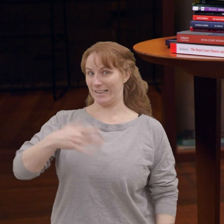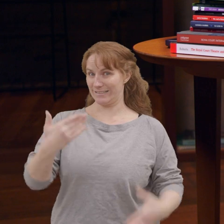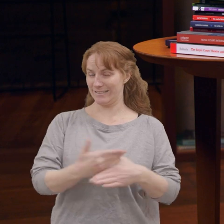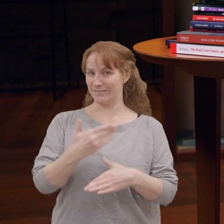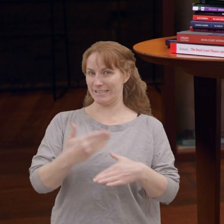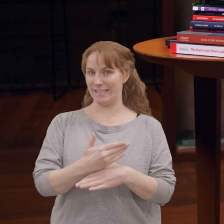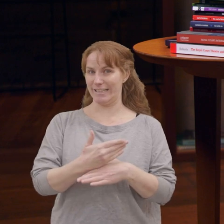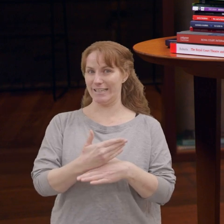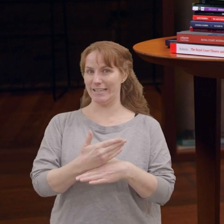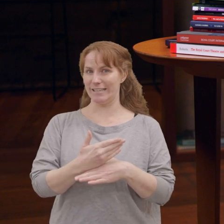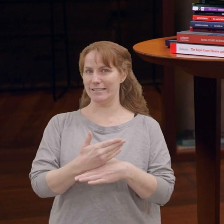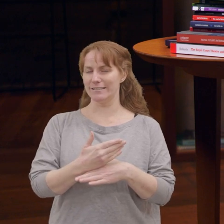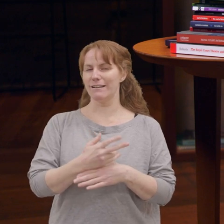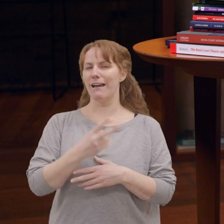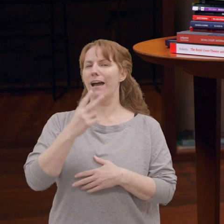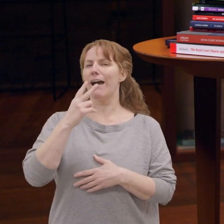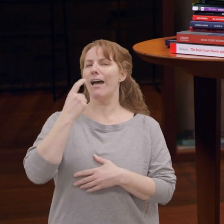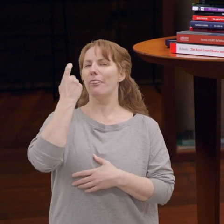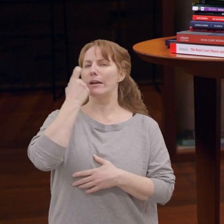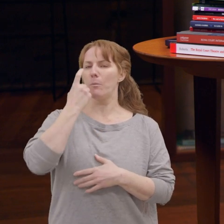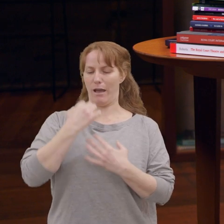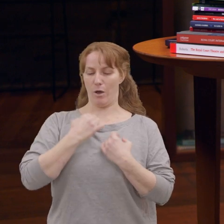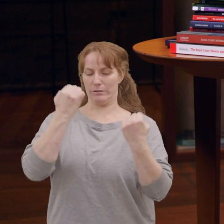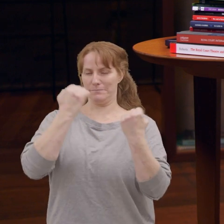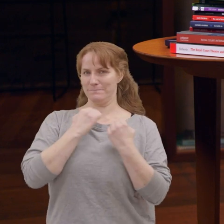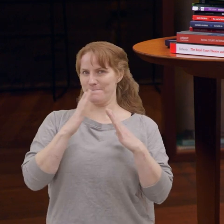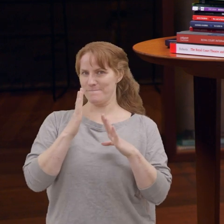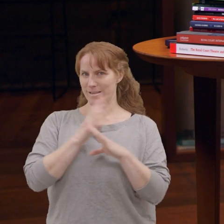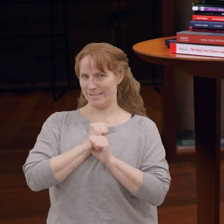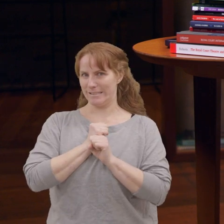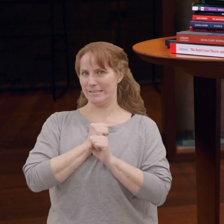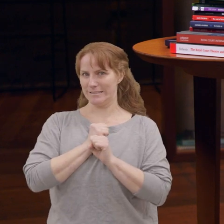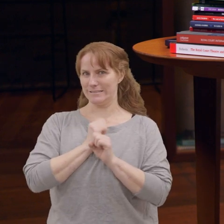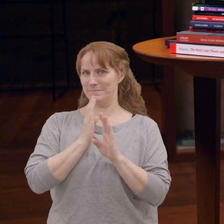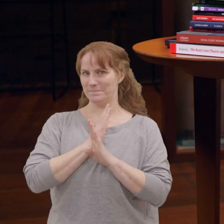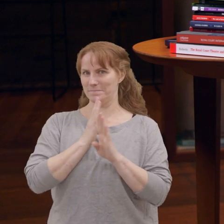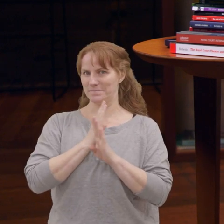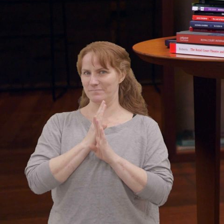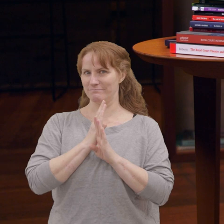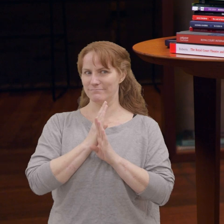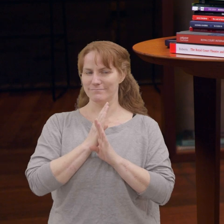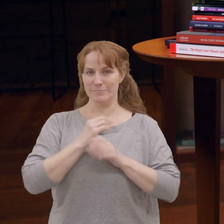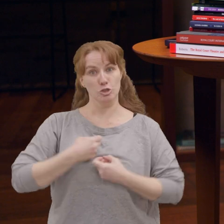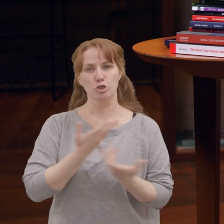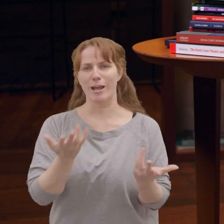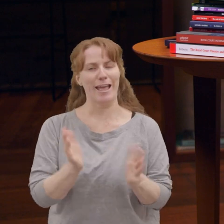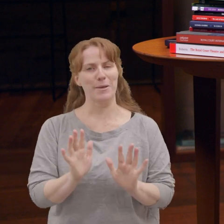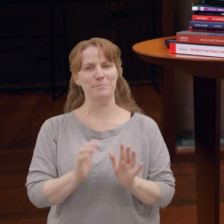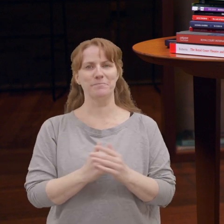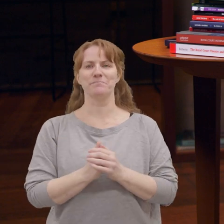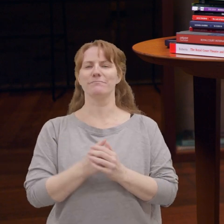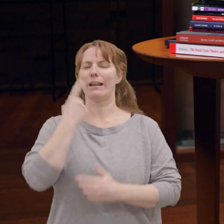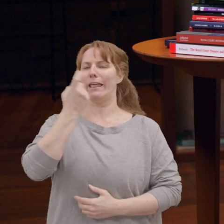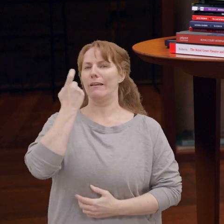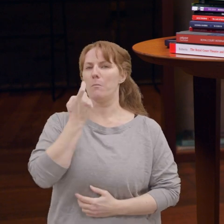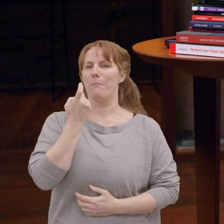In this exercise, we're going to think about the unseen parts of our character. These are the parts that they might not really share with anyone else. Thinking